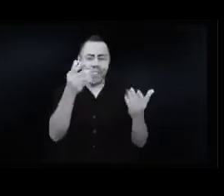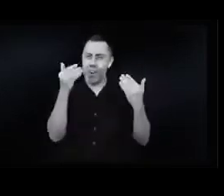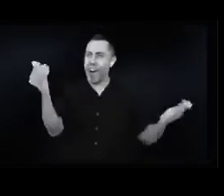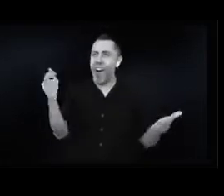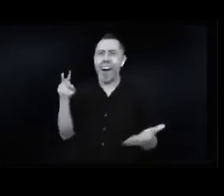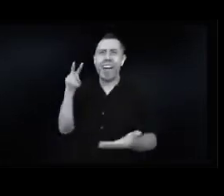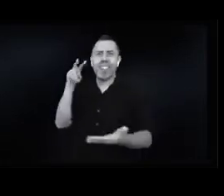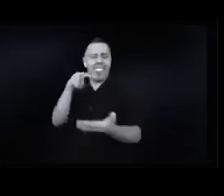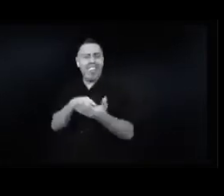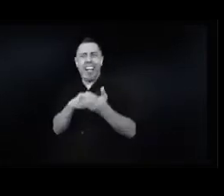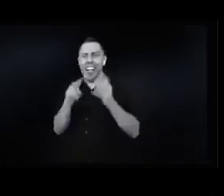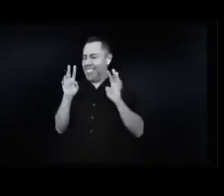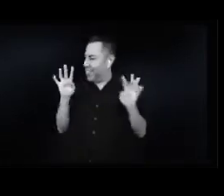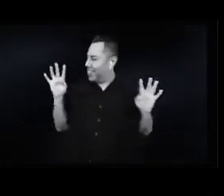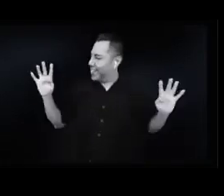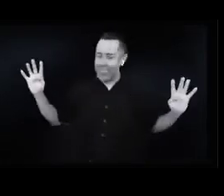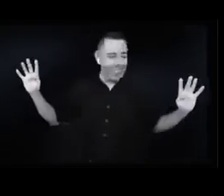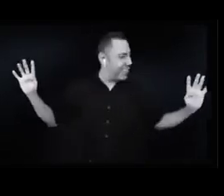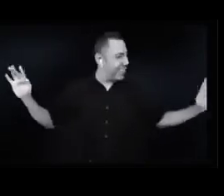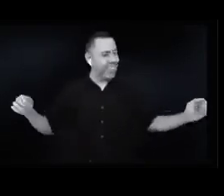Stand in love.